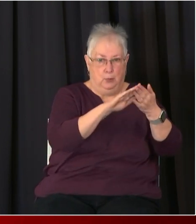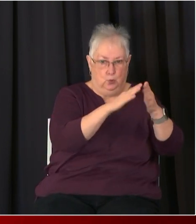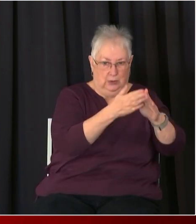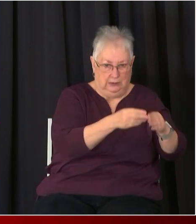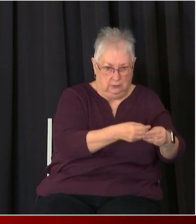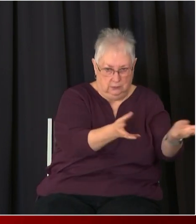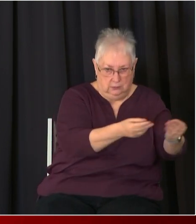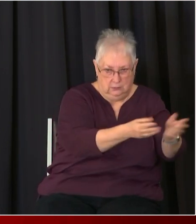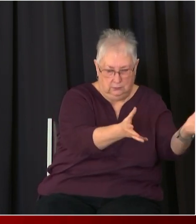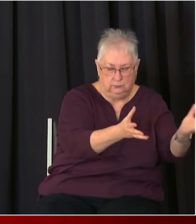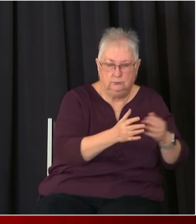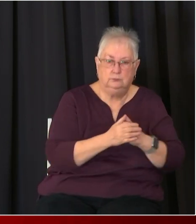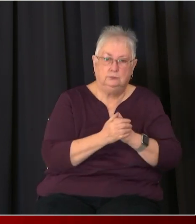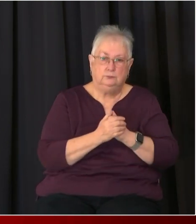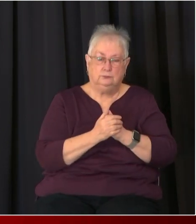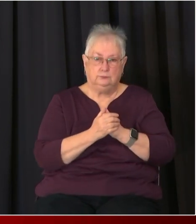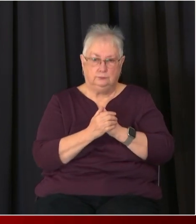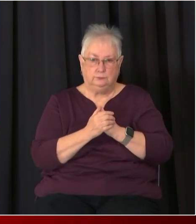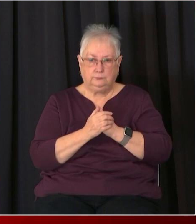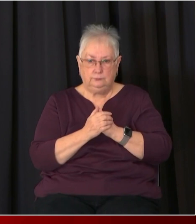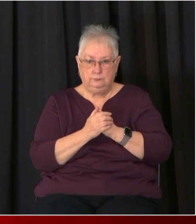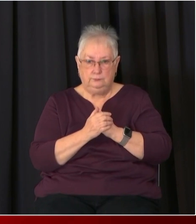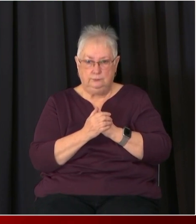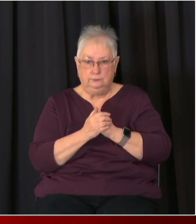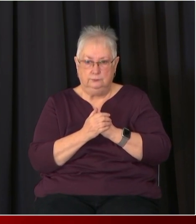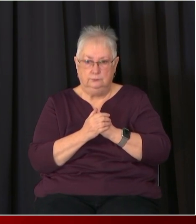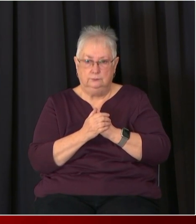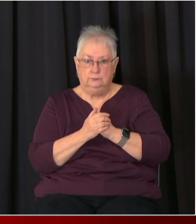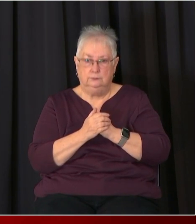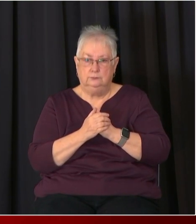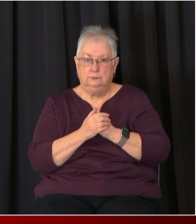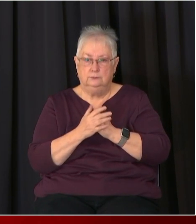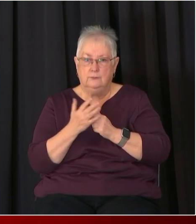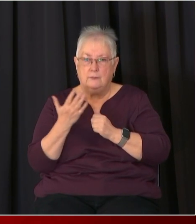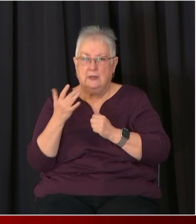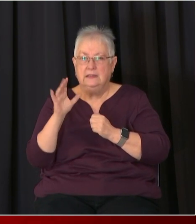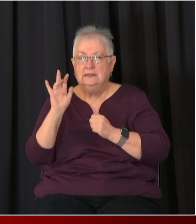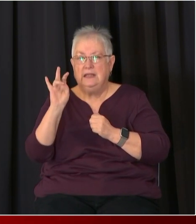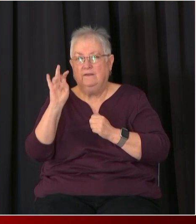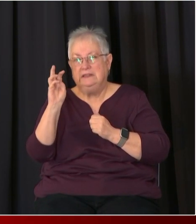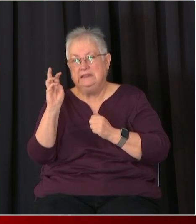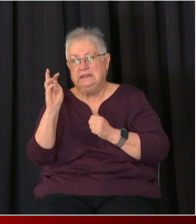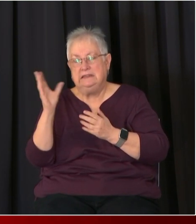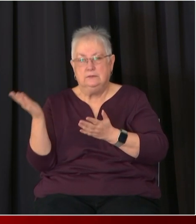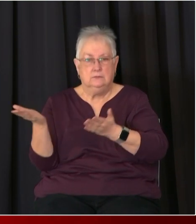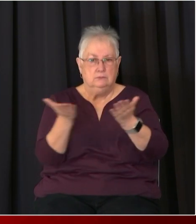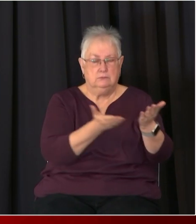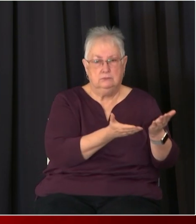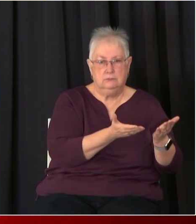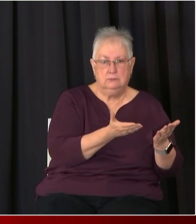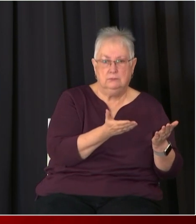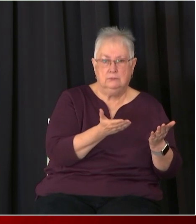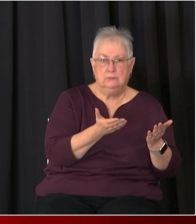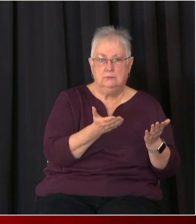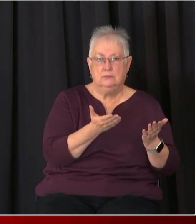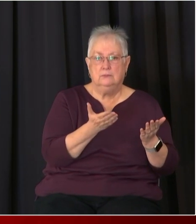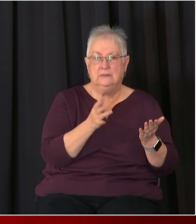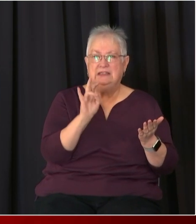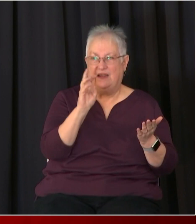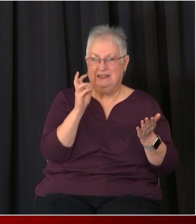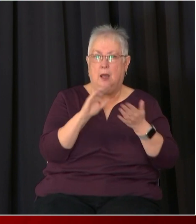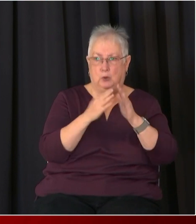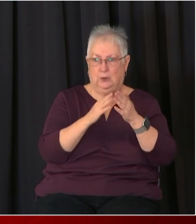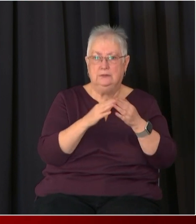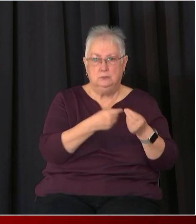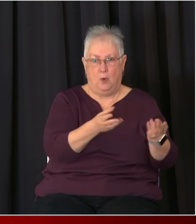76 community providers, and we haven't had a report of any issues so far. So it's adequate, people